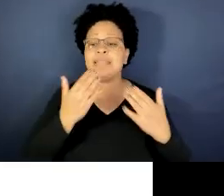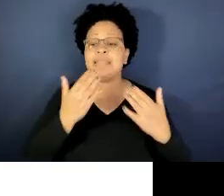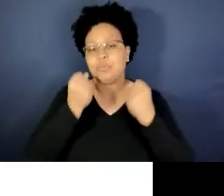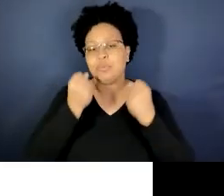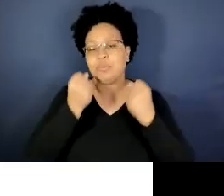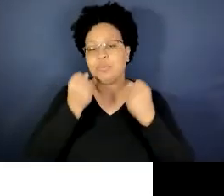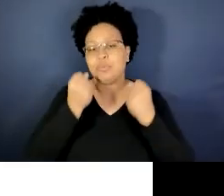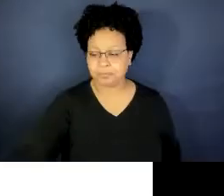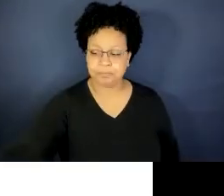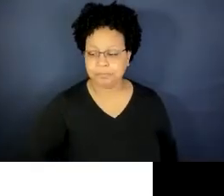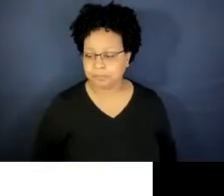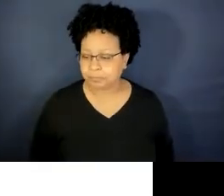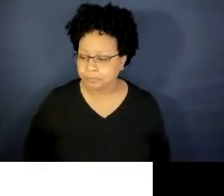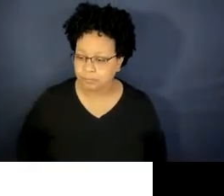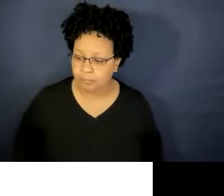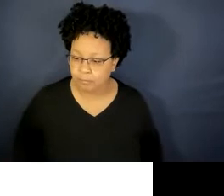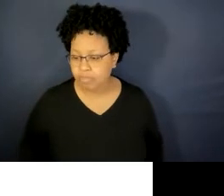much.